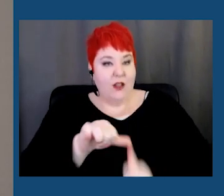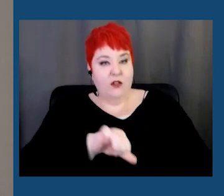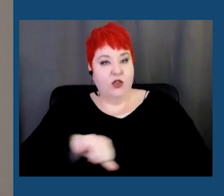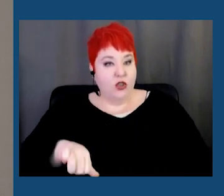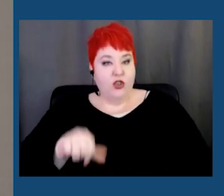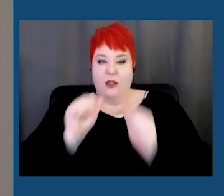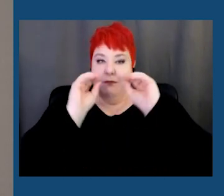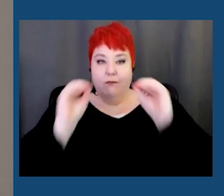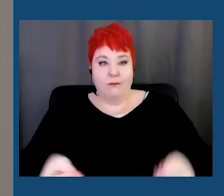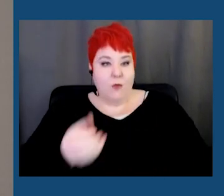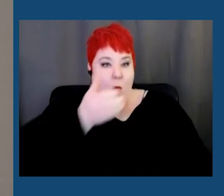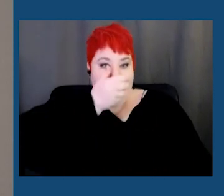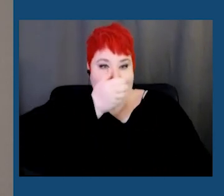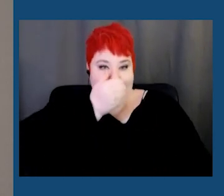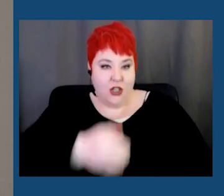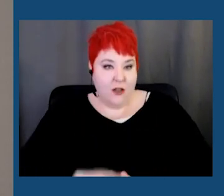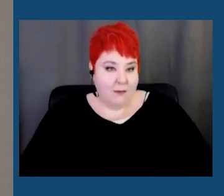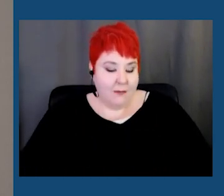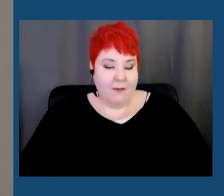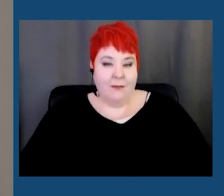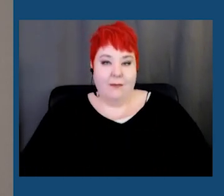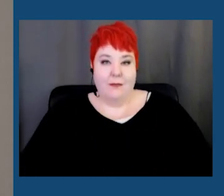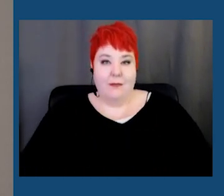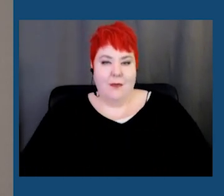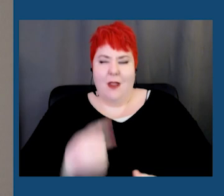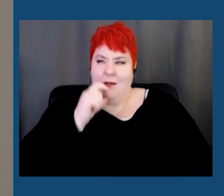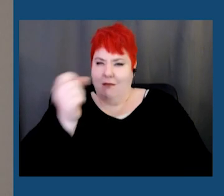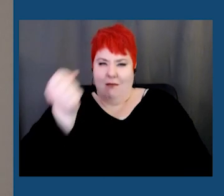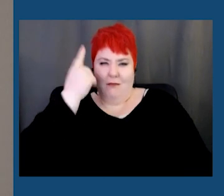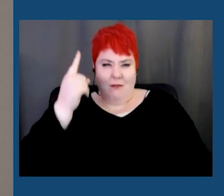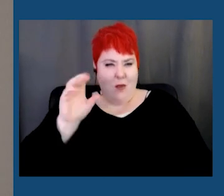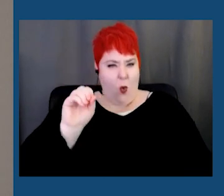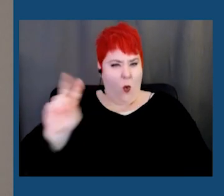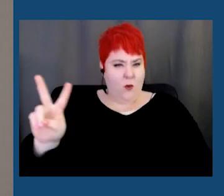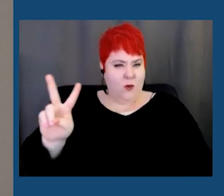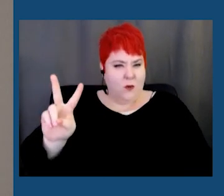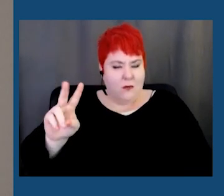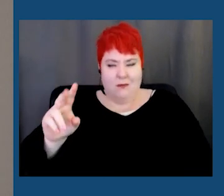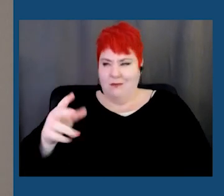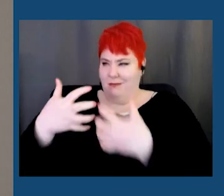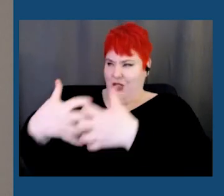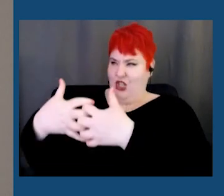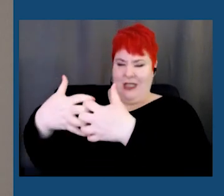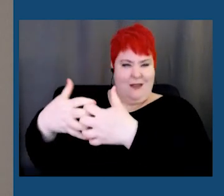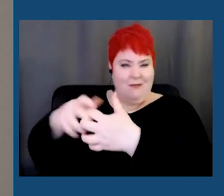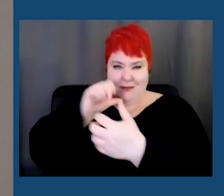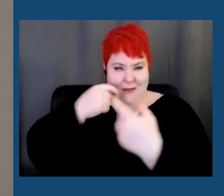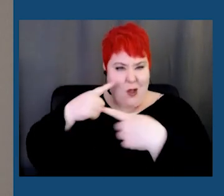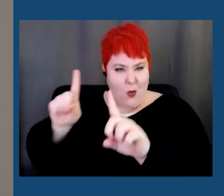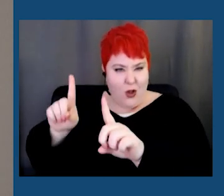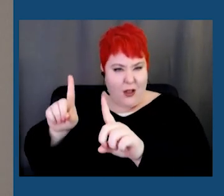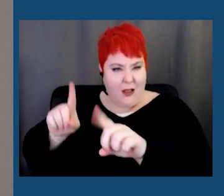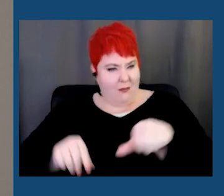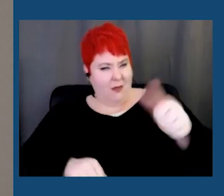I didn't quite grasp how the hospital's oxygen machine tank wasn't working, but other people in the hospital were being